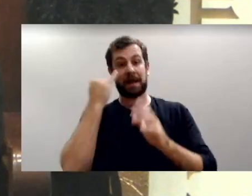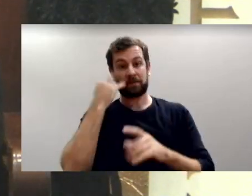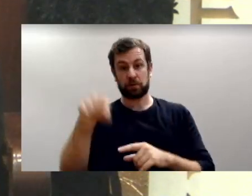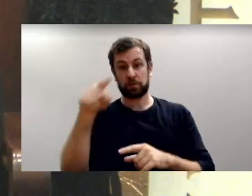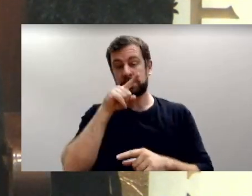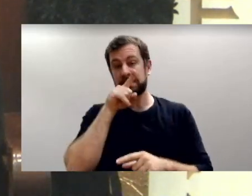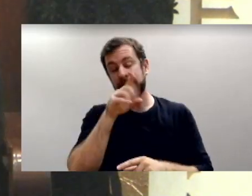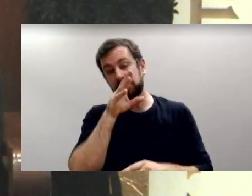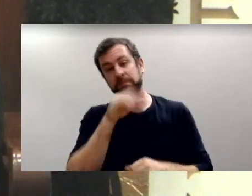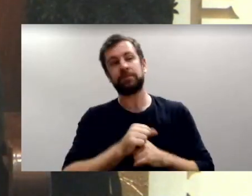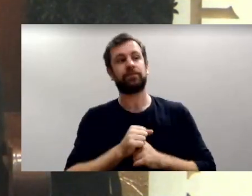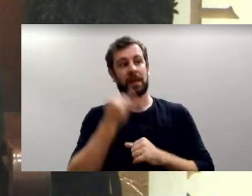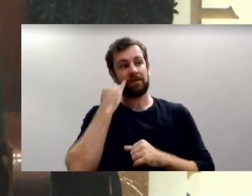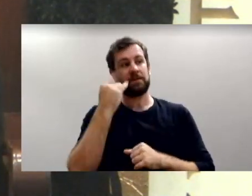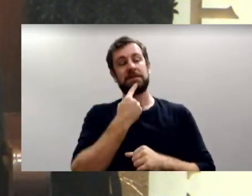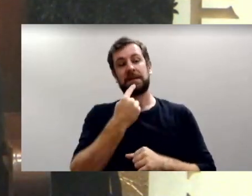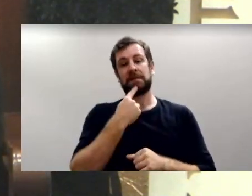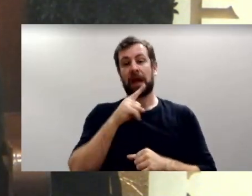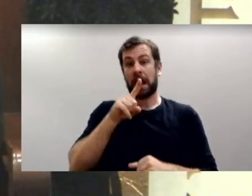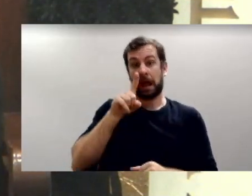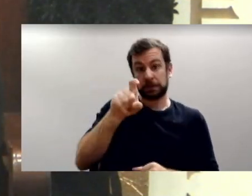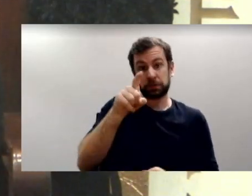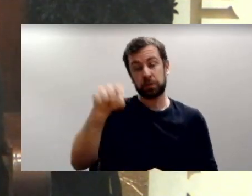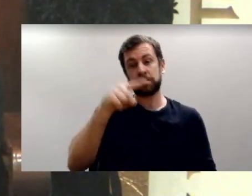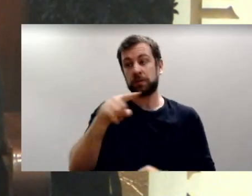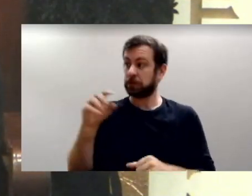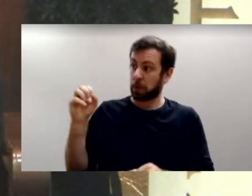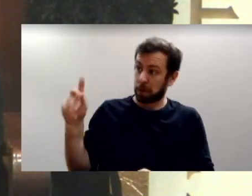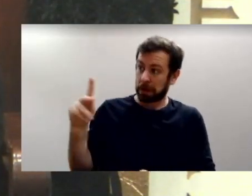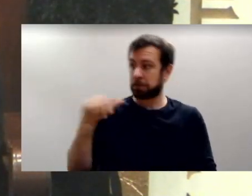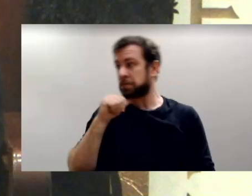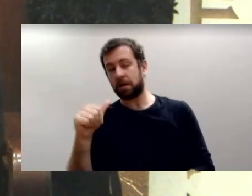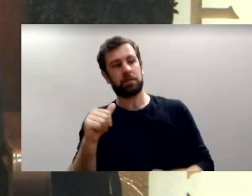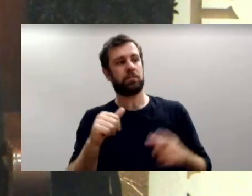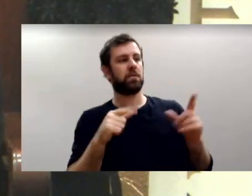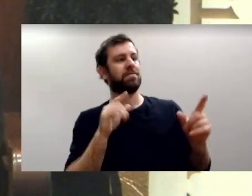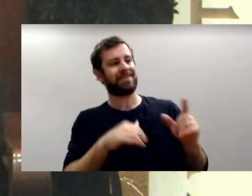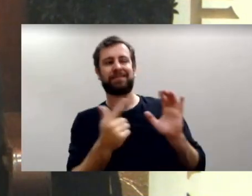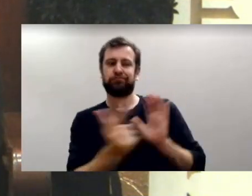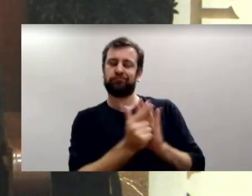ask you, Maulana, is it okay or not? And I say, for example, it's haram.